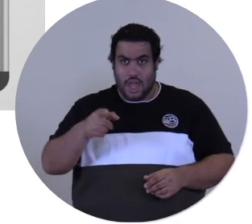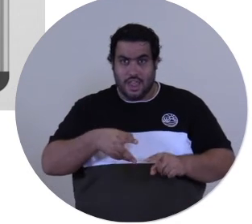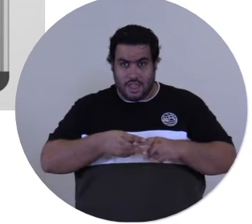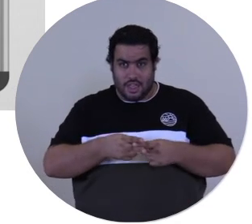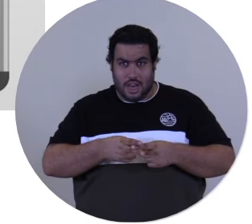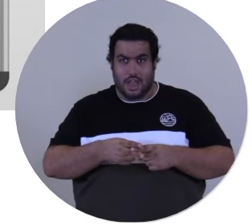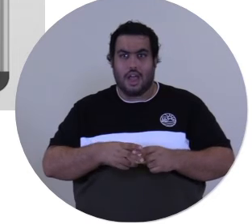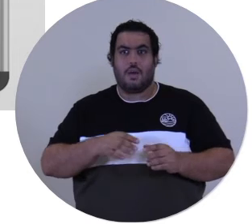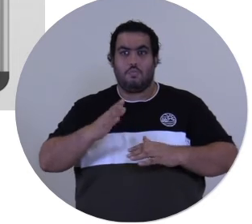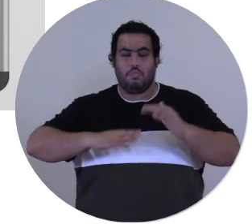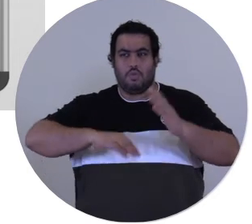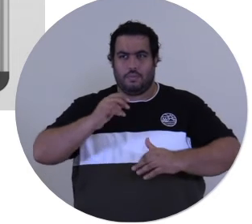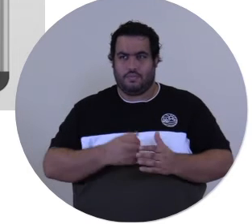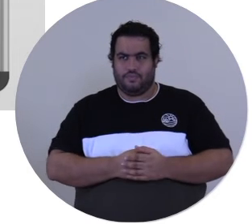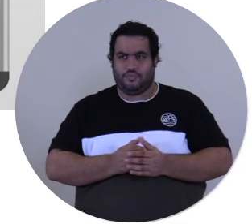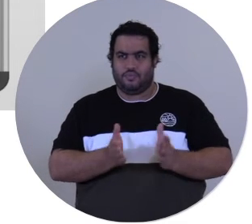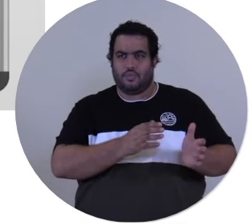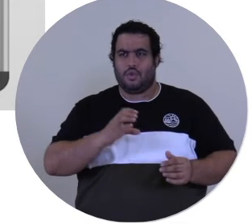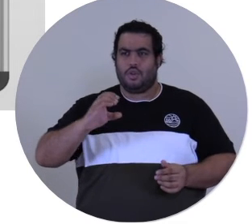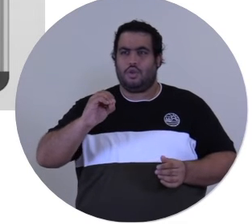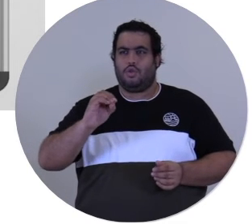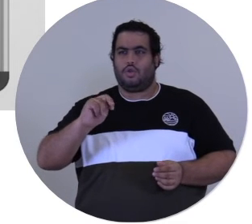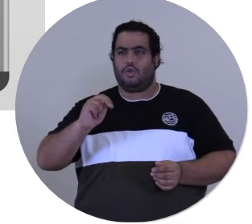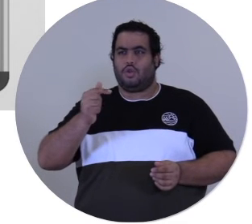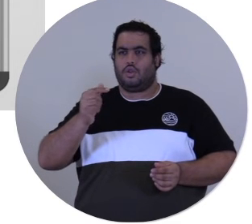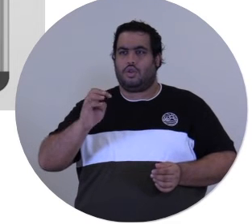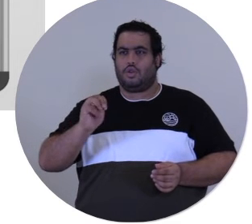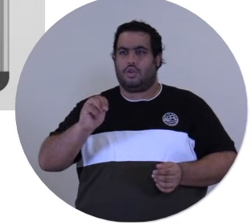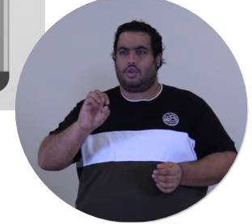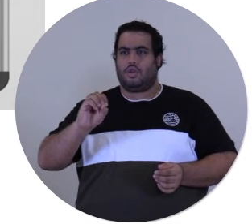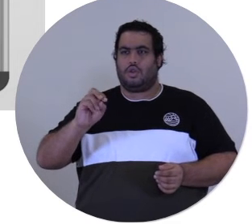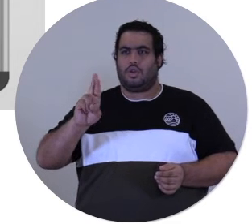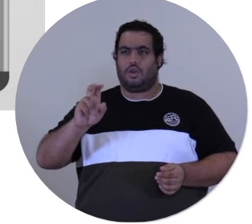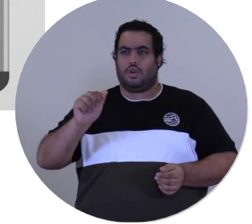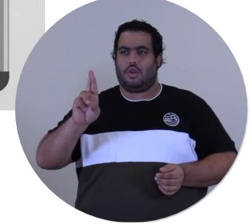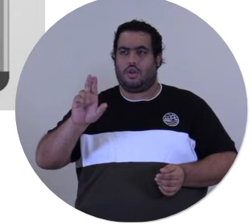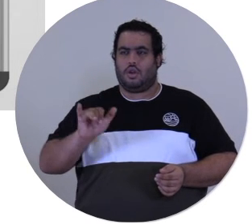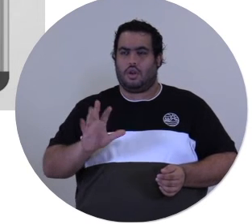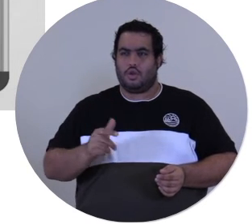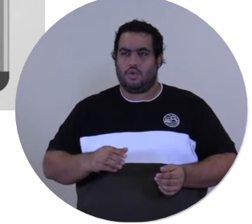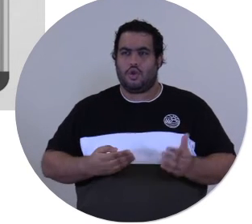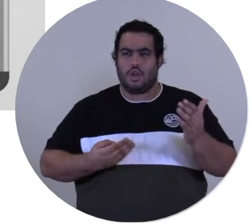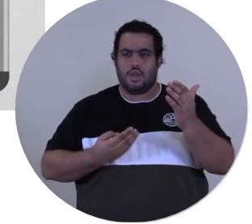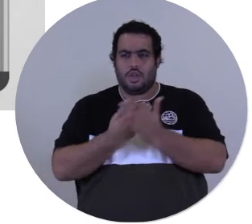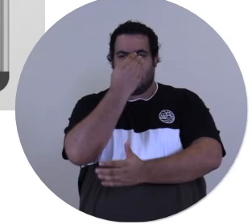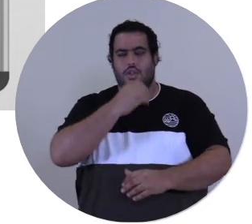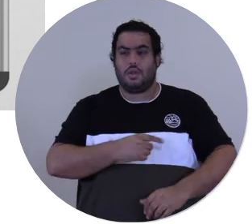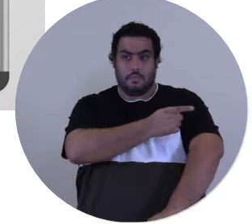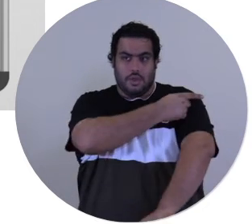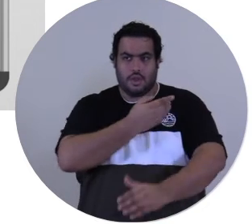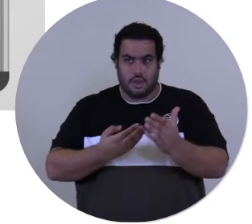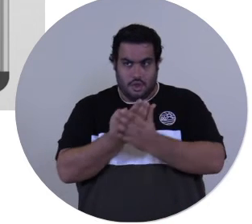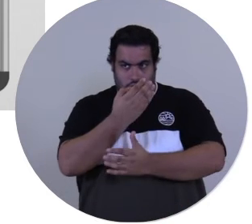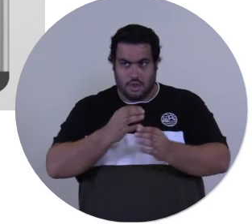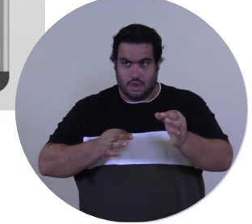craftsmen. And contemporary means modern. Example, contemporary